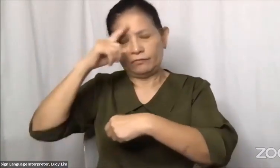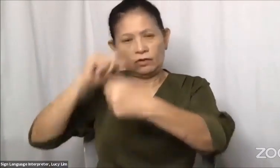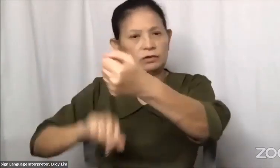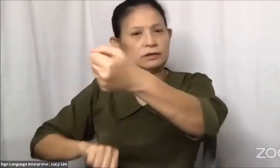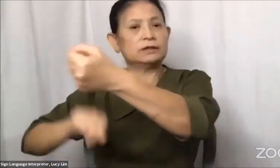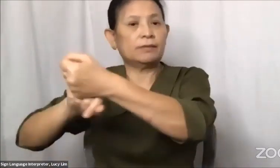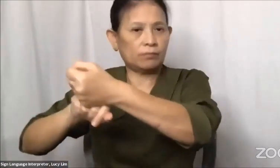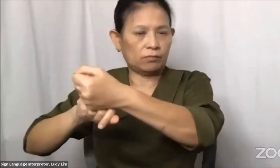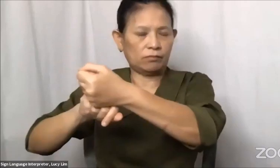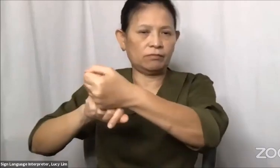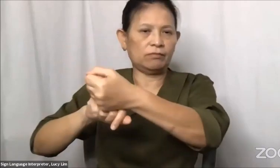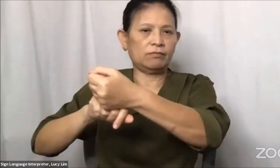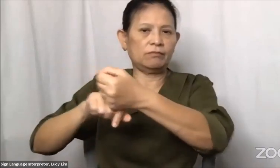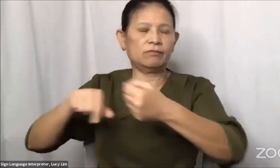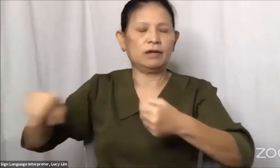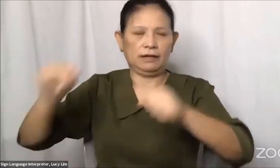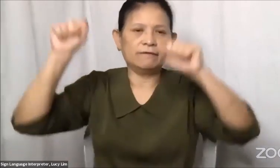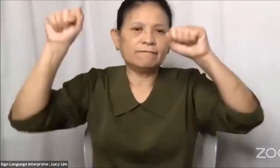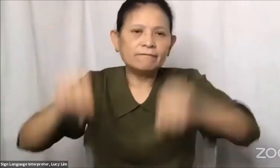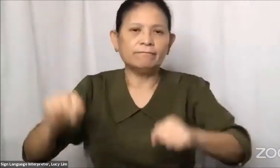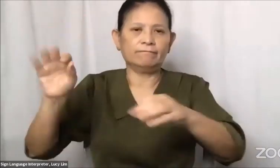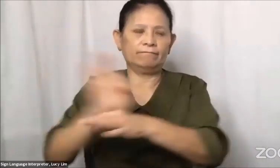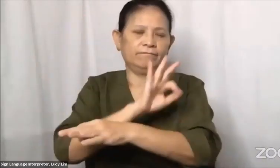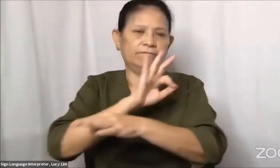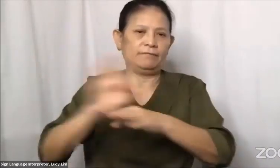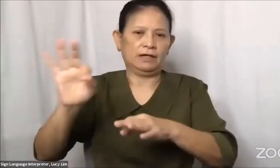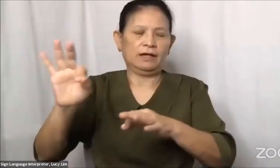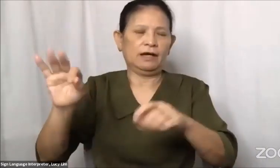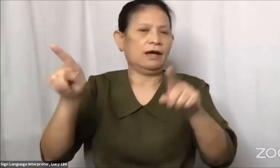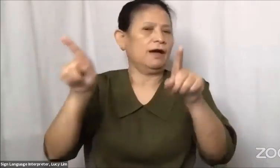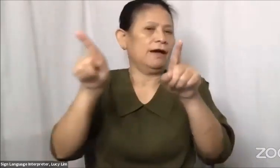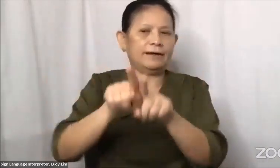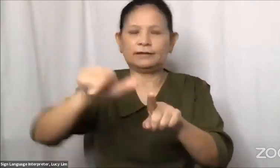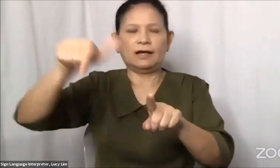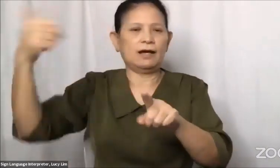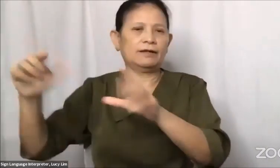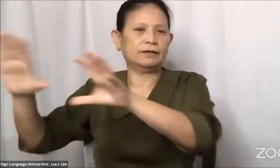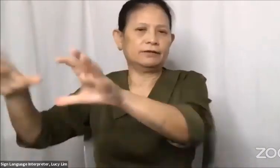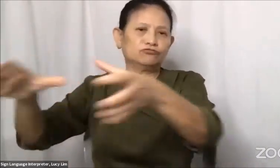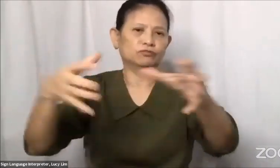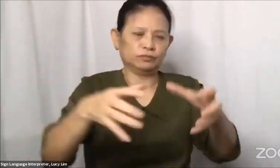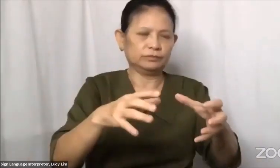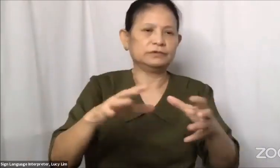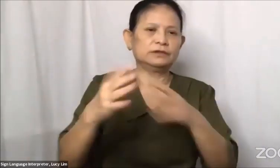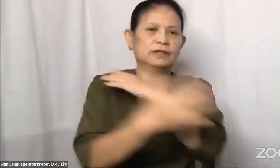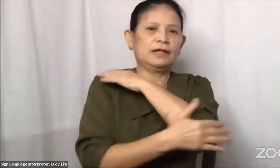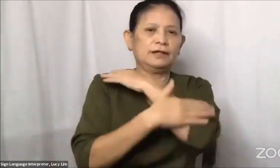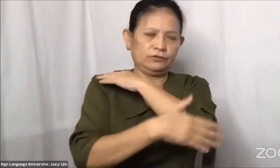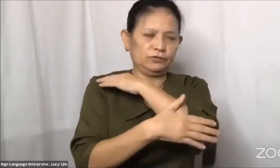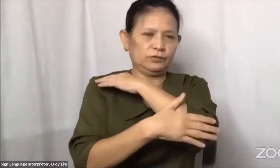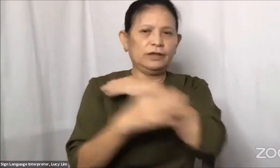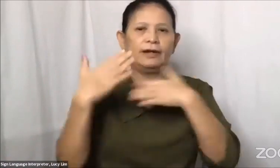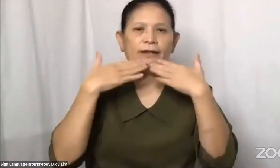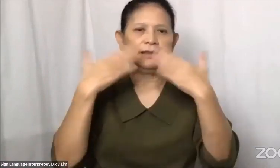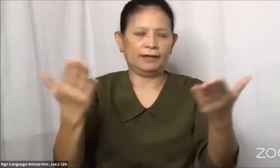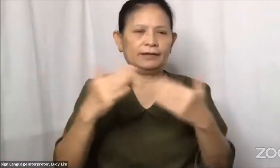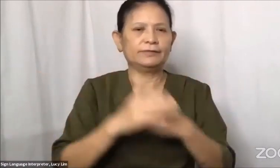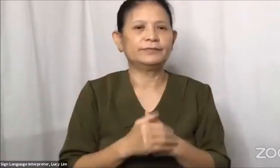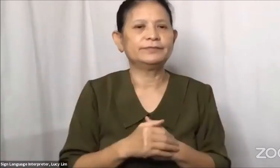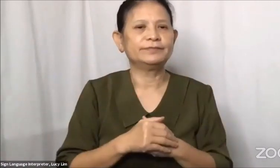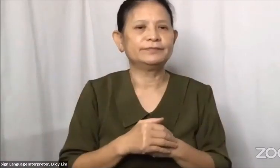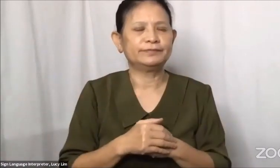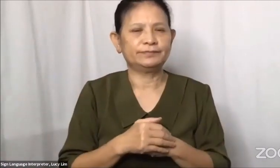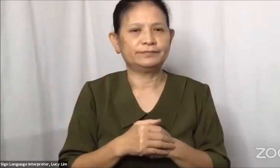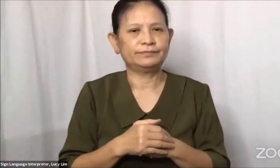to support them so they are able to function as other population in the country. Thank you. There